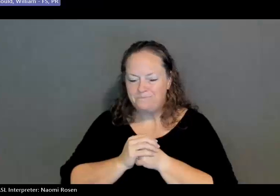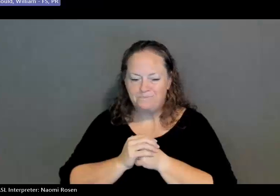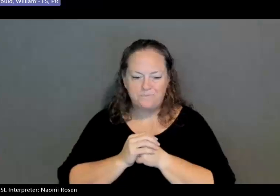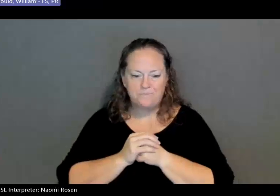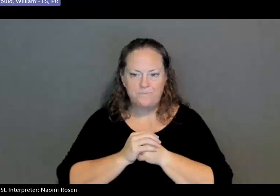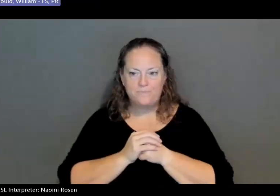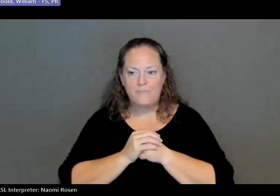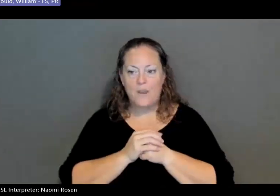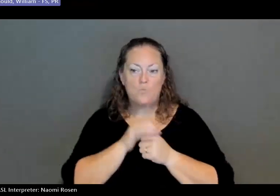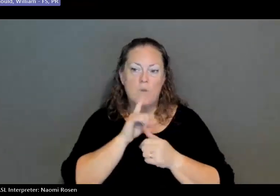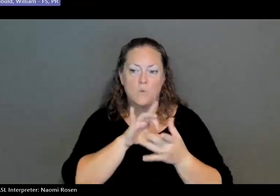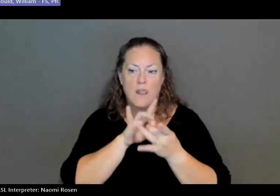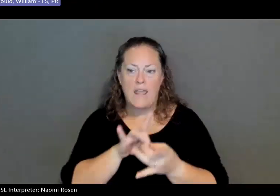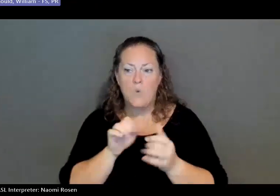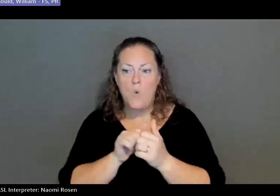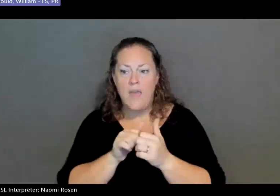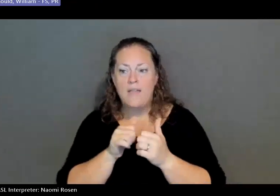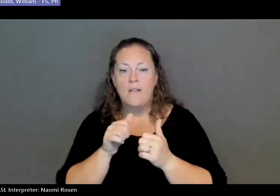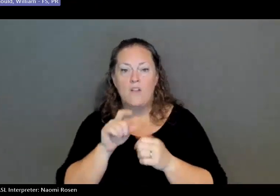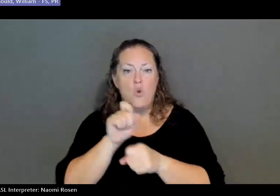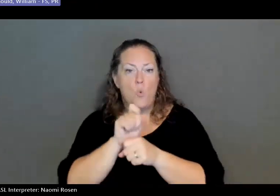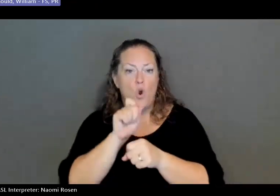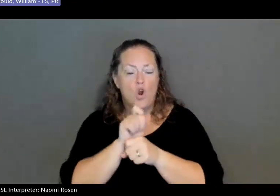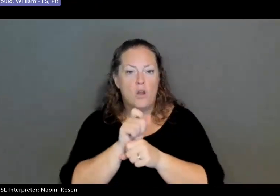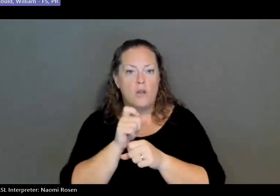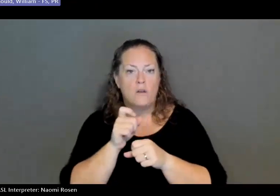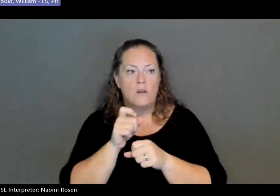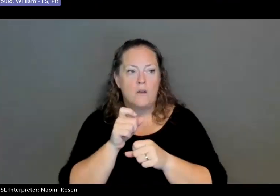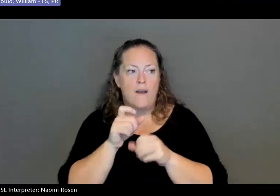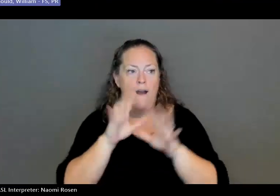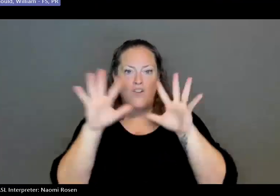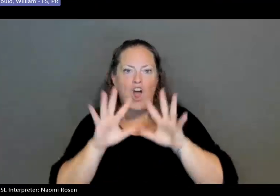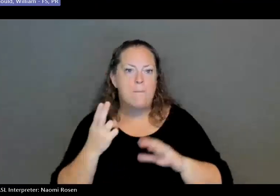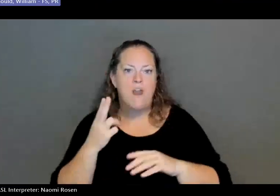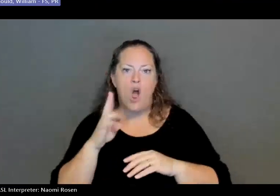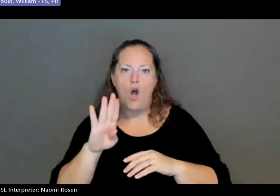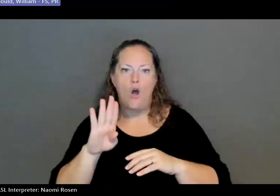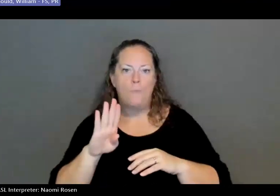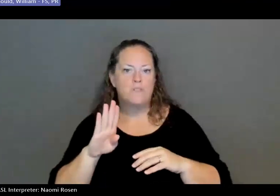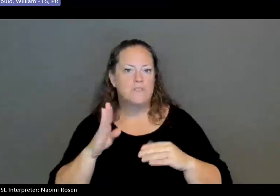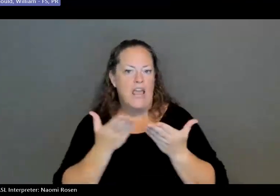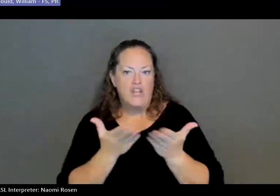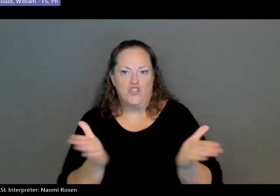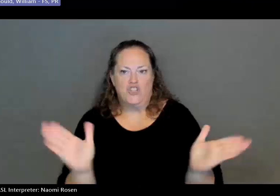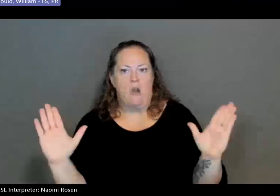that relate to a little bit to the work of the climate hubs in general, in that we realize there's lots